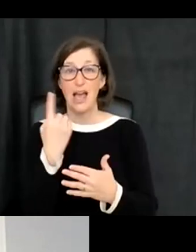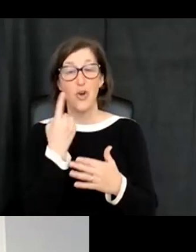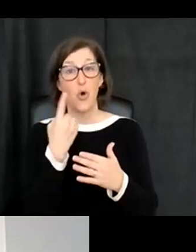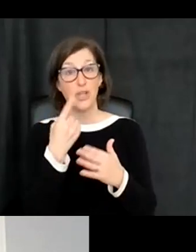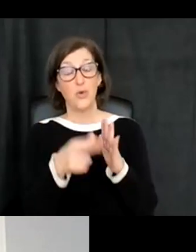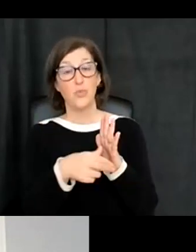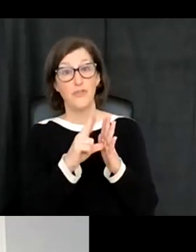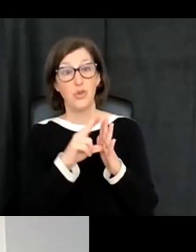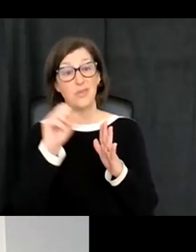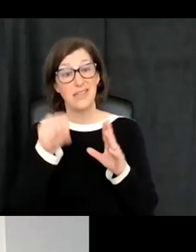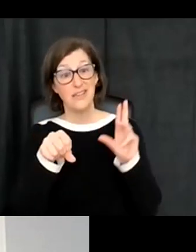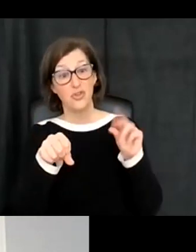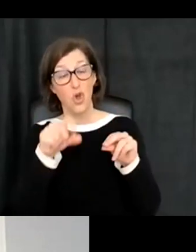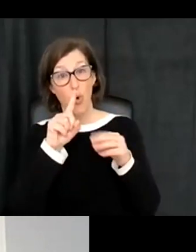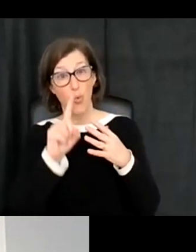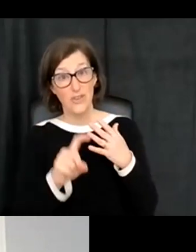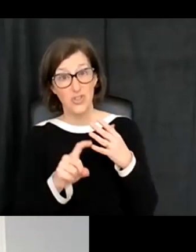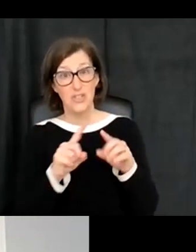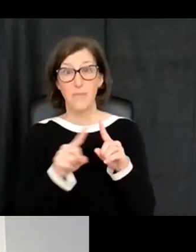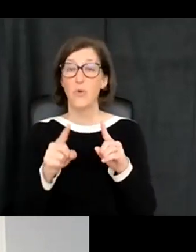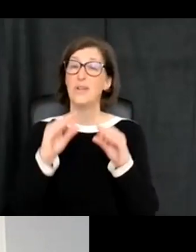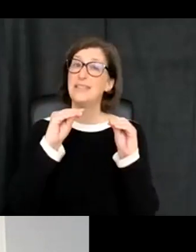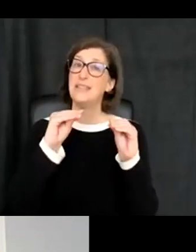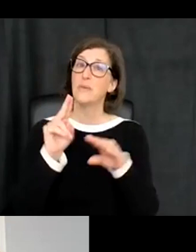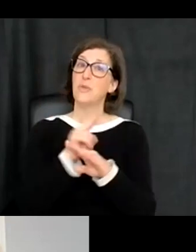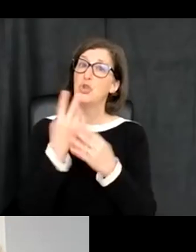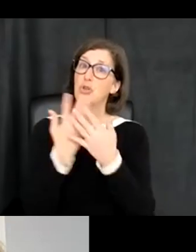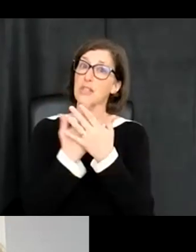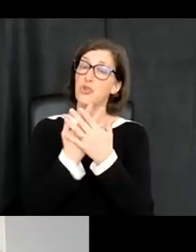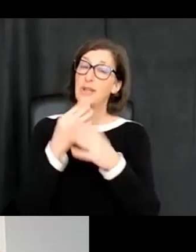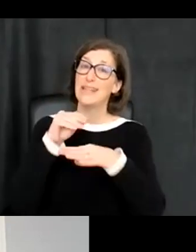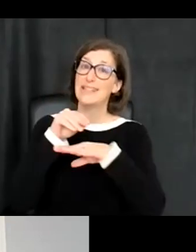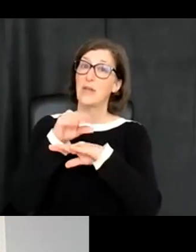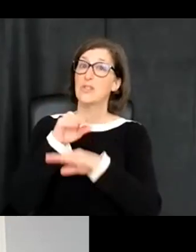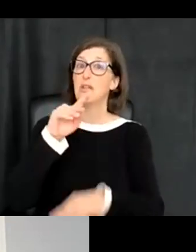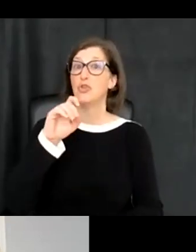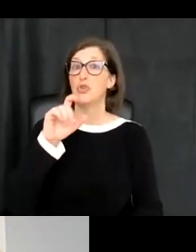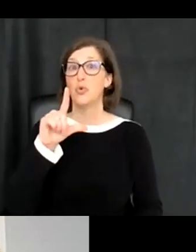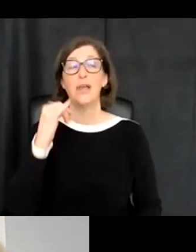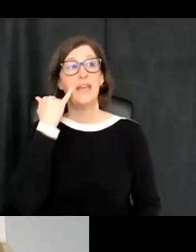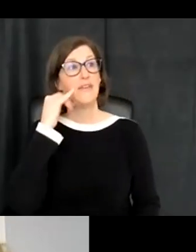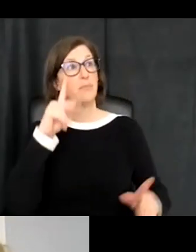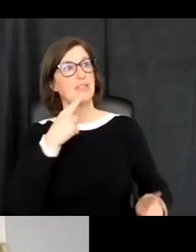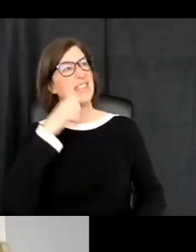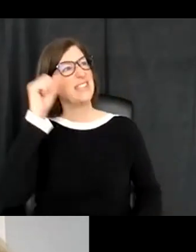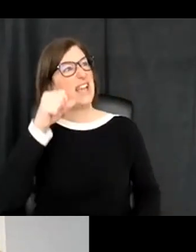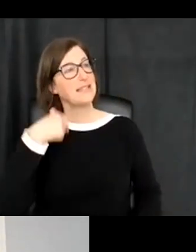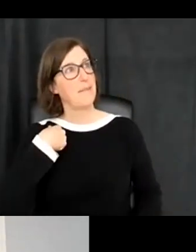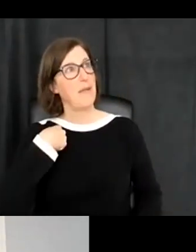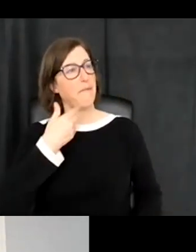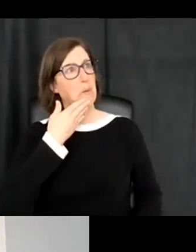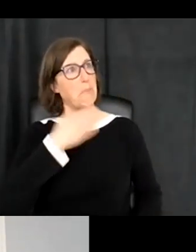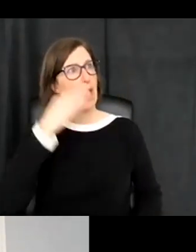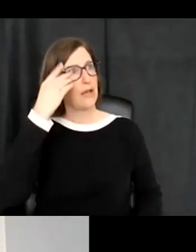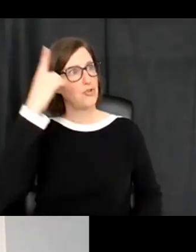the yes/no questions, but we teach them to use the screening as a counseling tool. So if someone says, yes, they are having nightmares, they